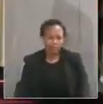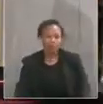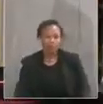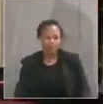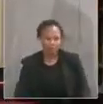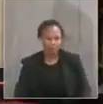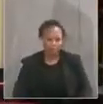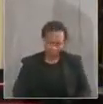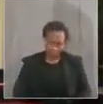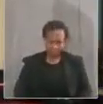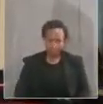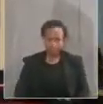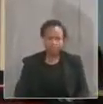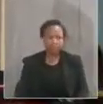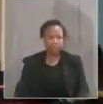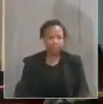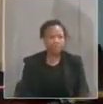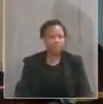Yes, Advocate Hassim.